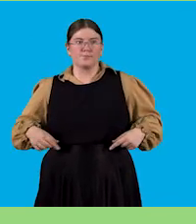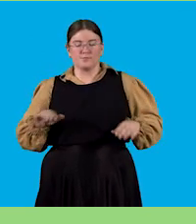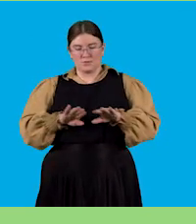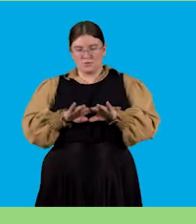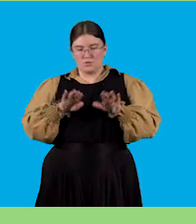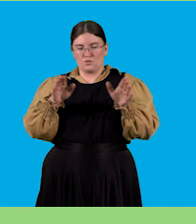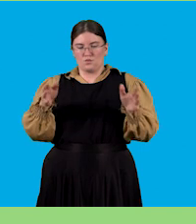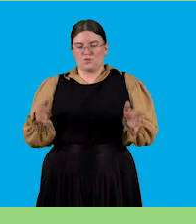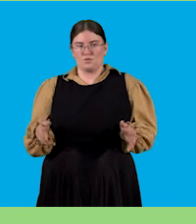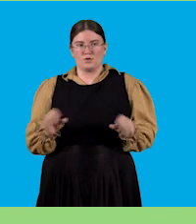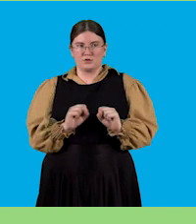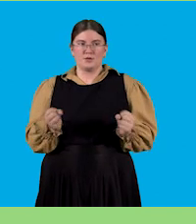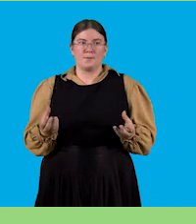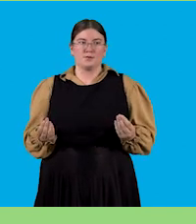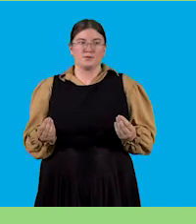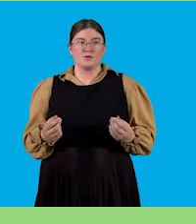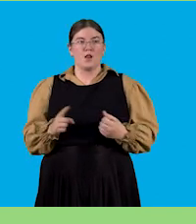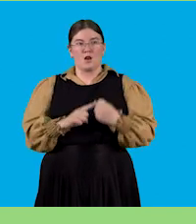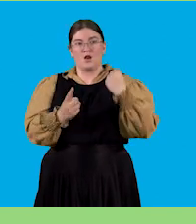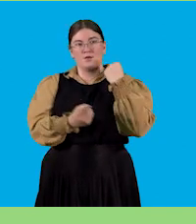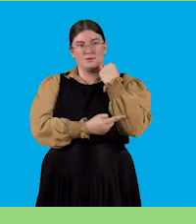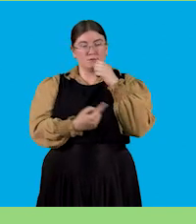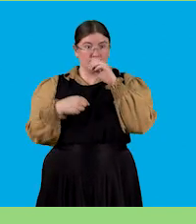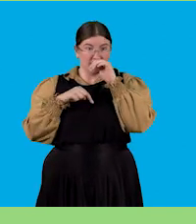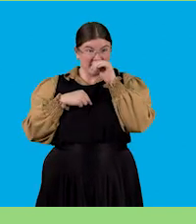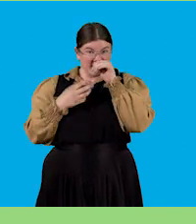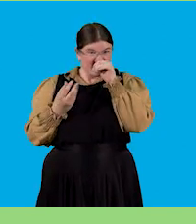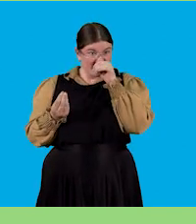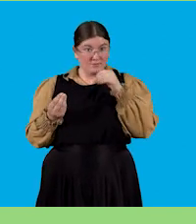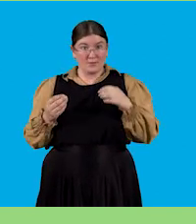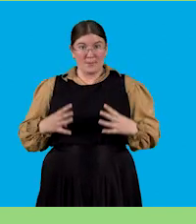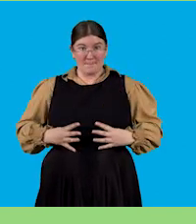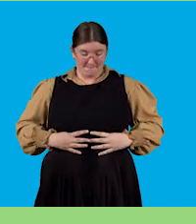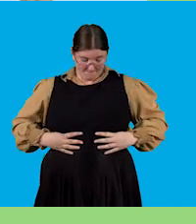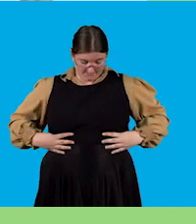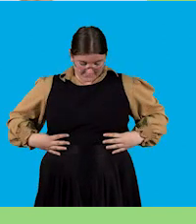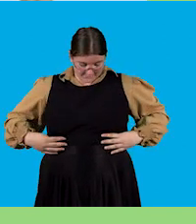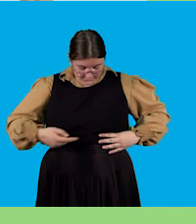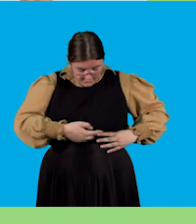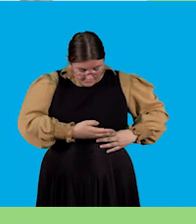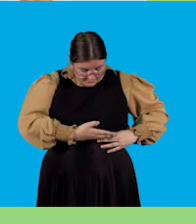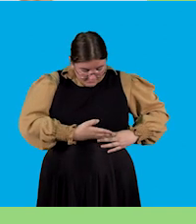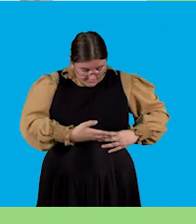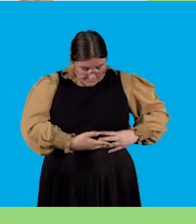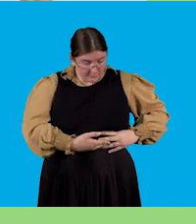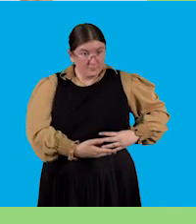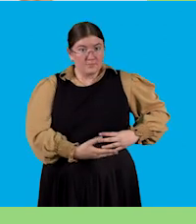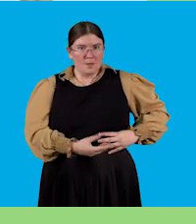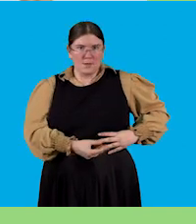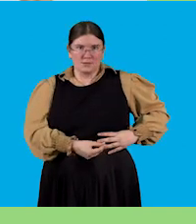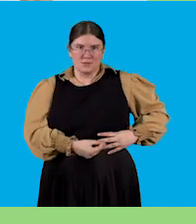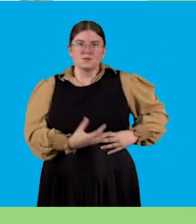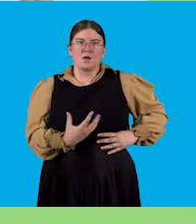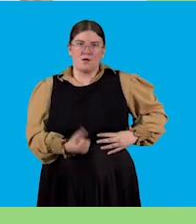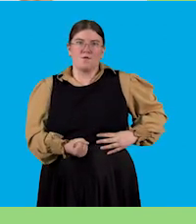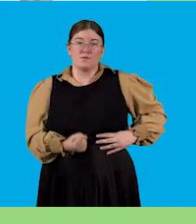Then lastly, we have intercostal muscles, which are found in between the ribs. Looking at our diagram